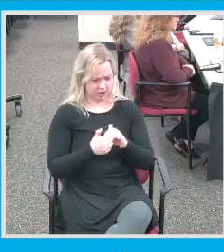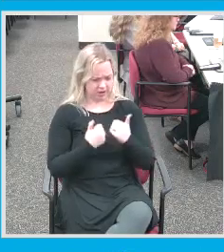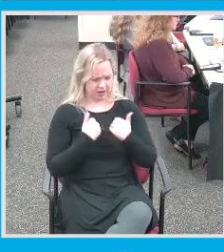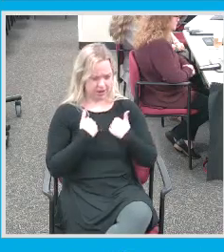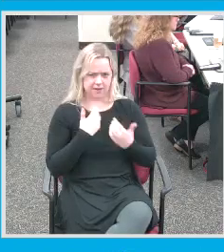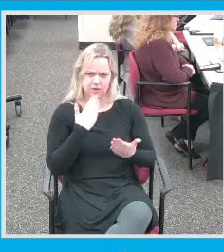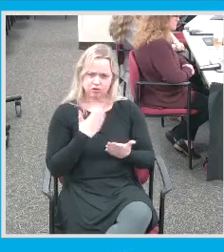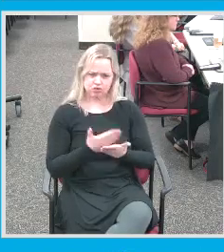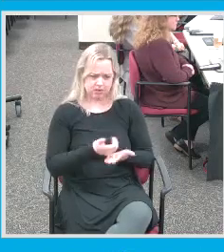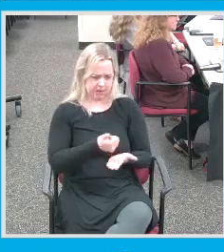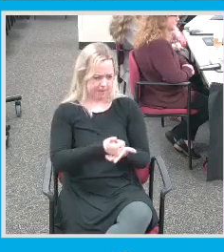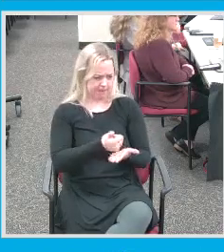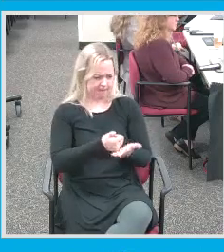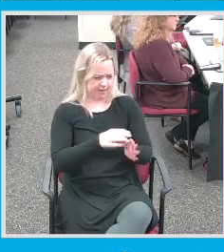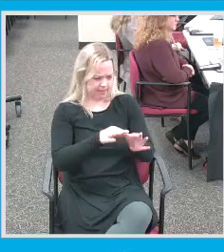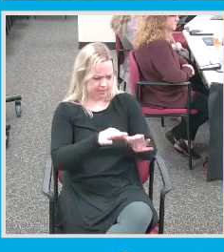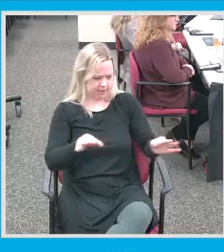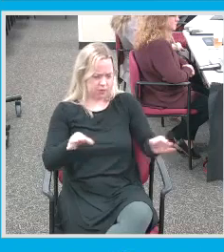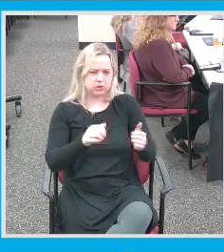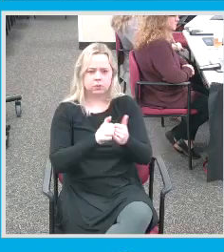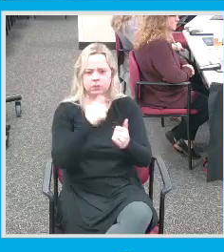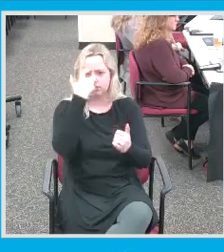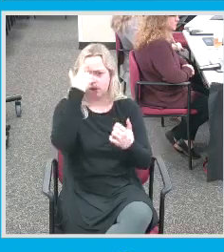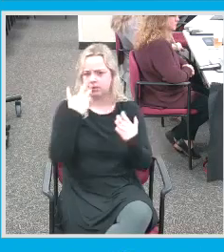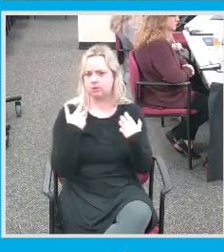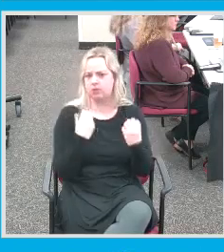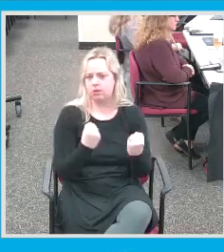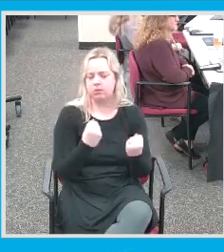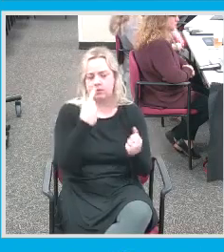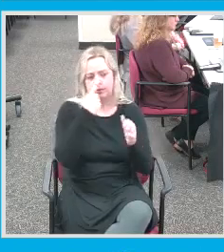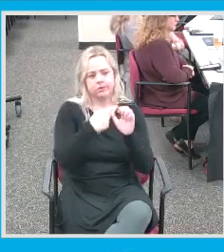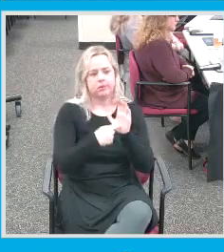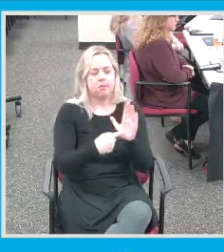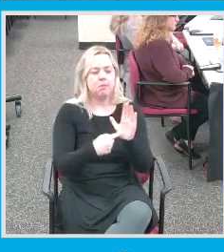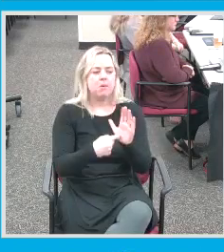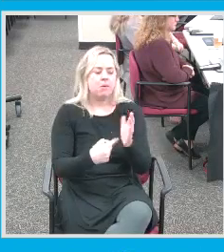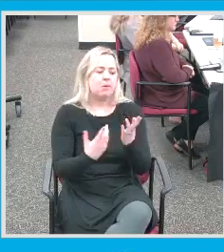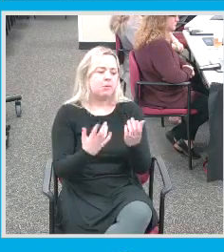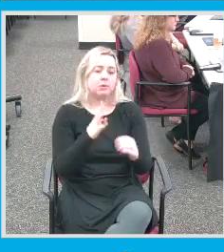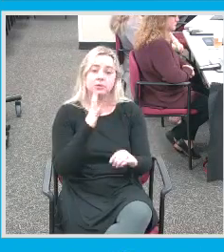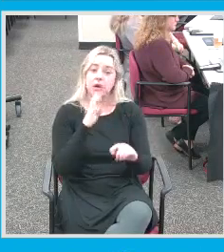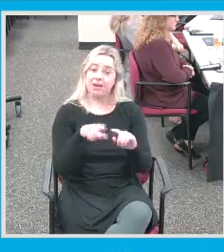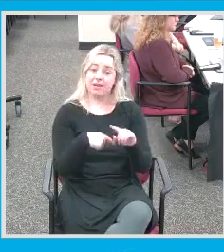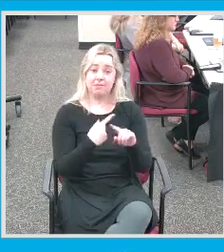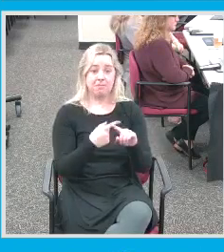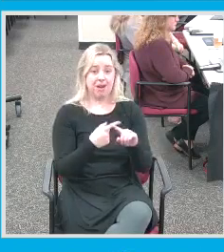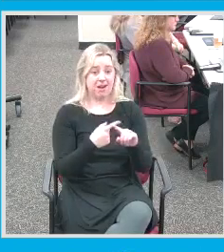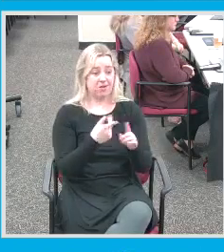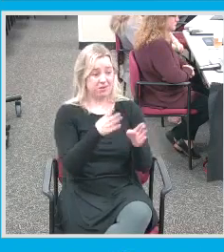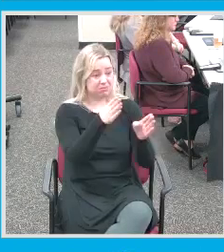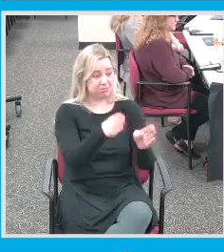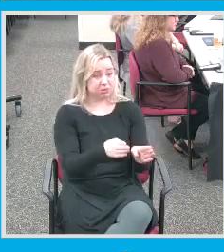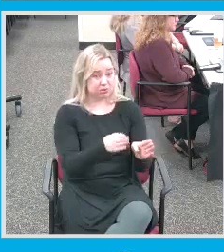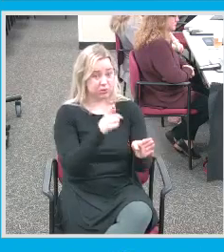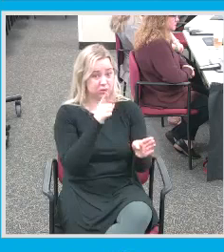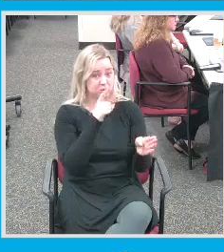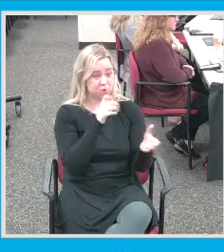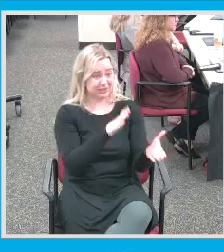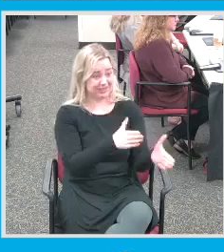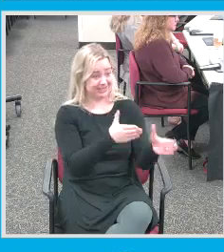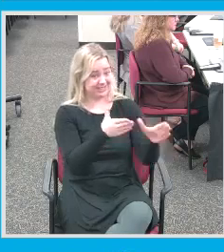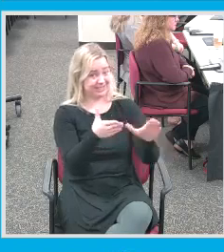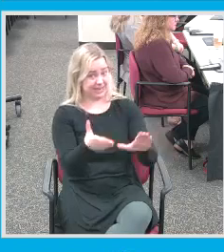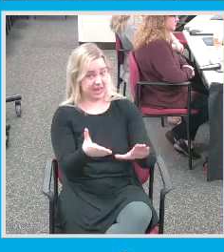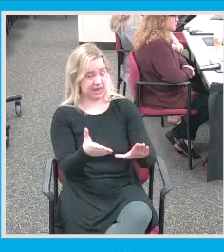about mental illness or suicide. So an example of that would be when we're talking about a death of suicide, we say death or died